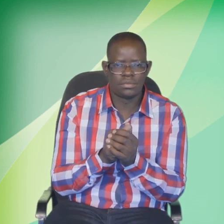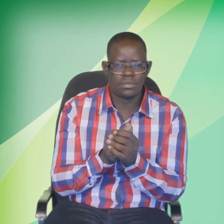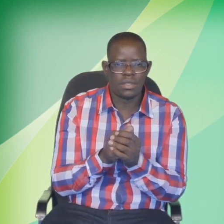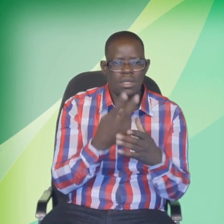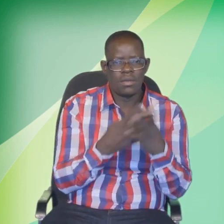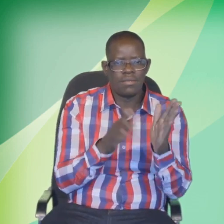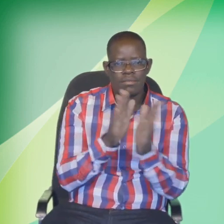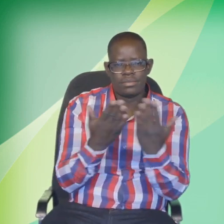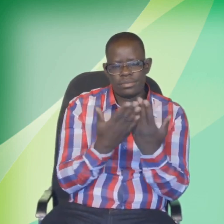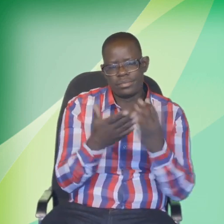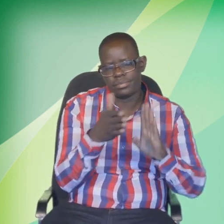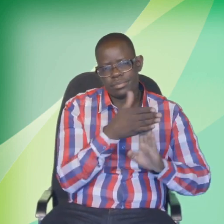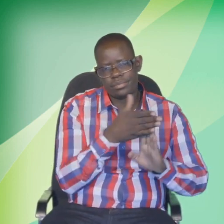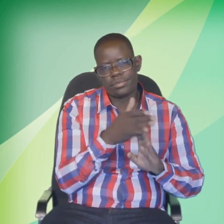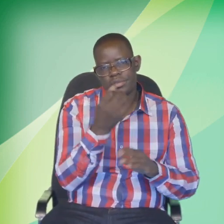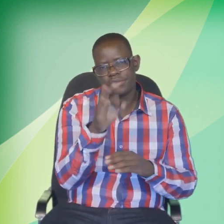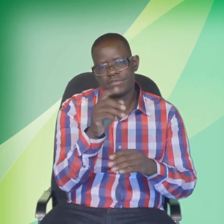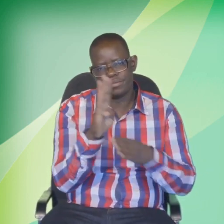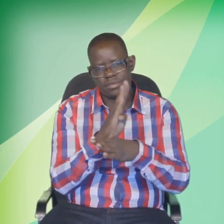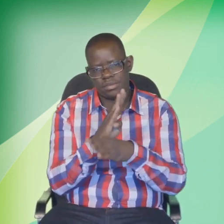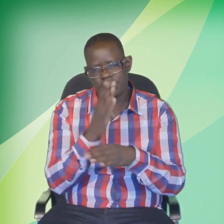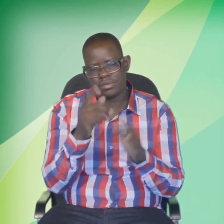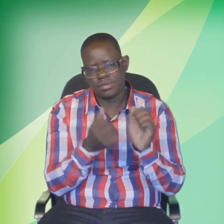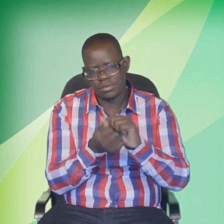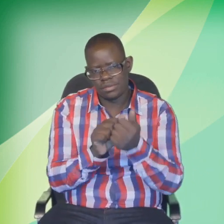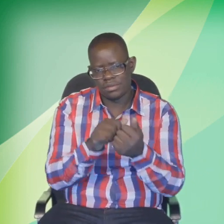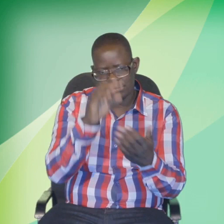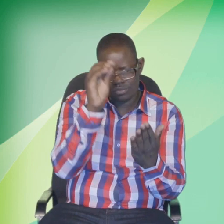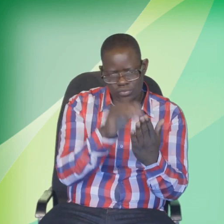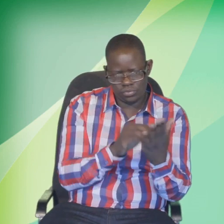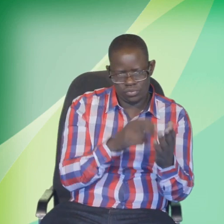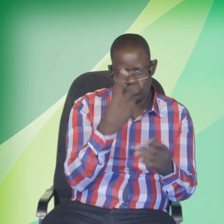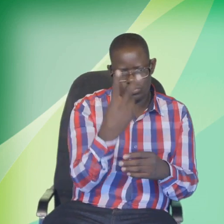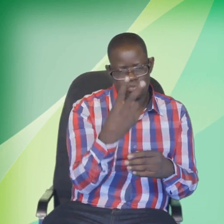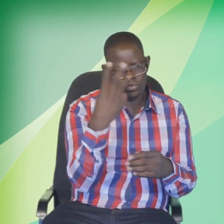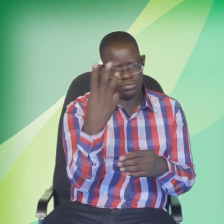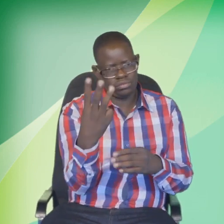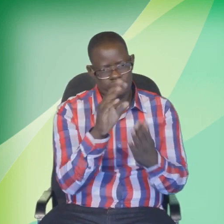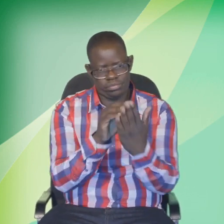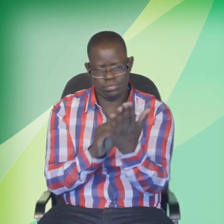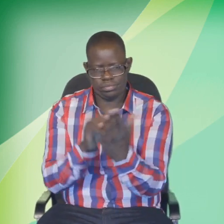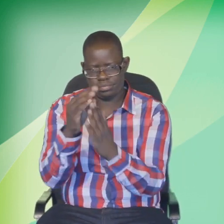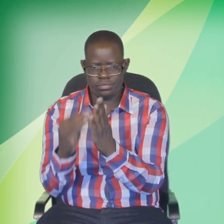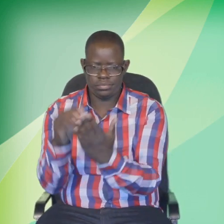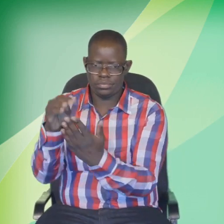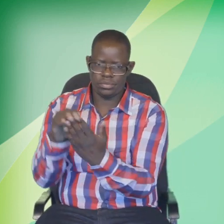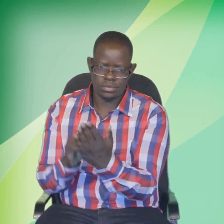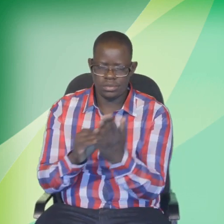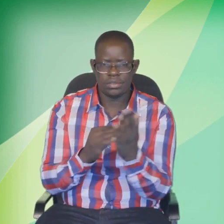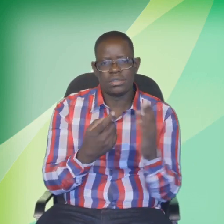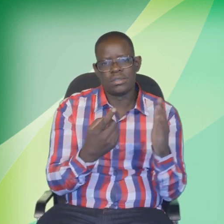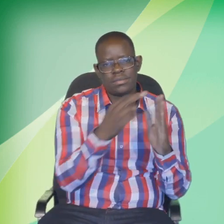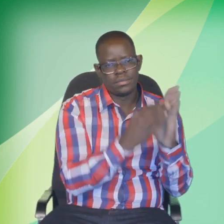or bookkeeping means that every business transaction will involve two accounts or more. One account will have a debit